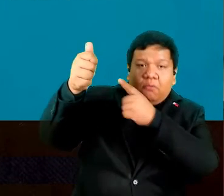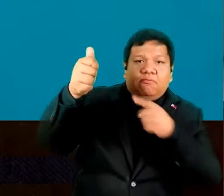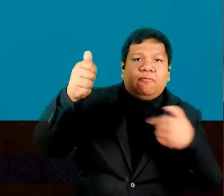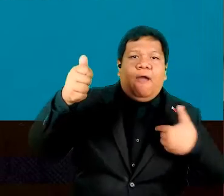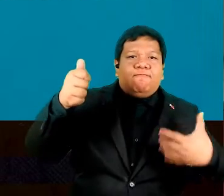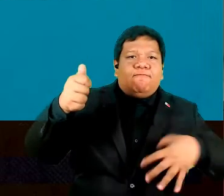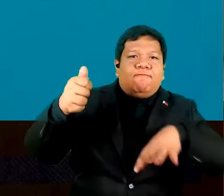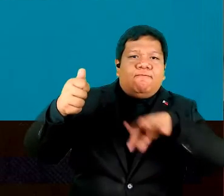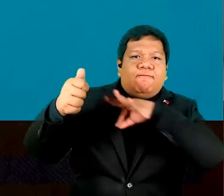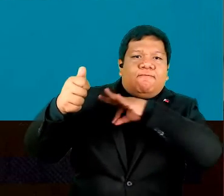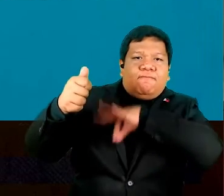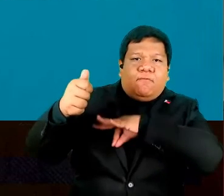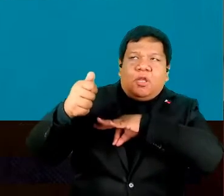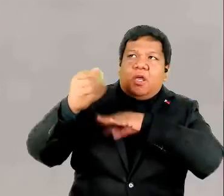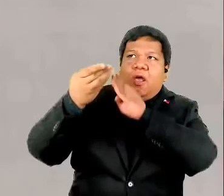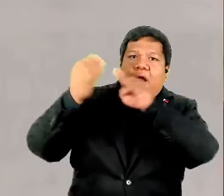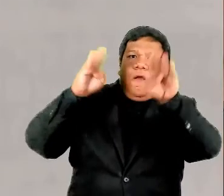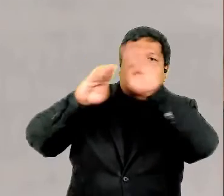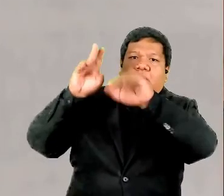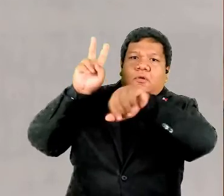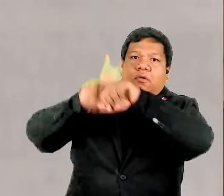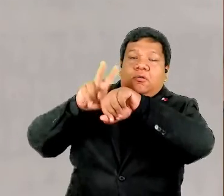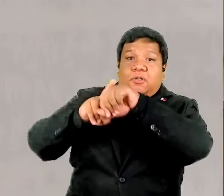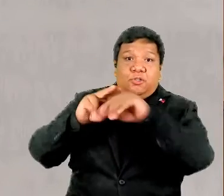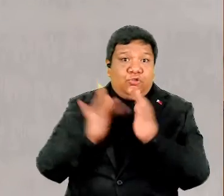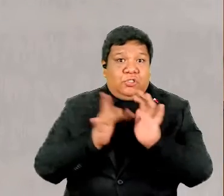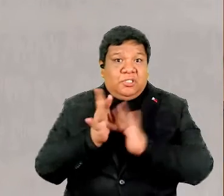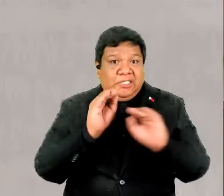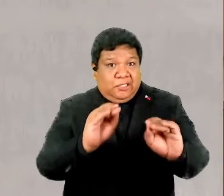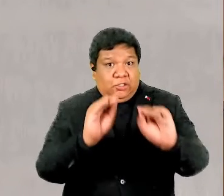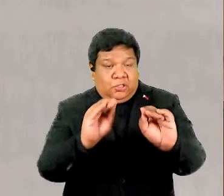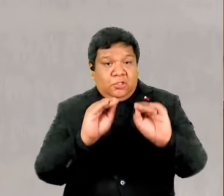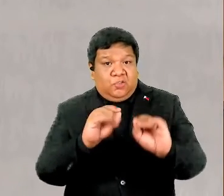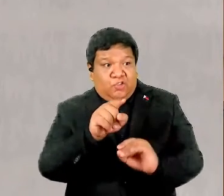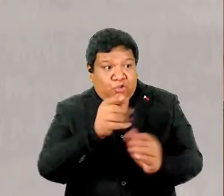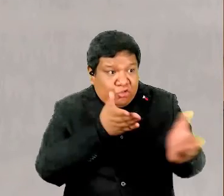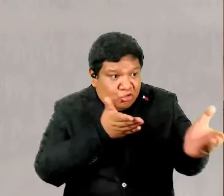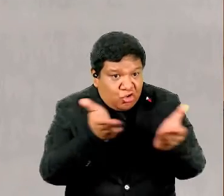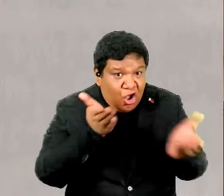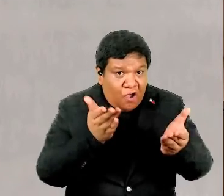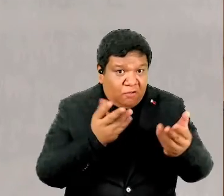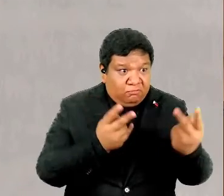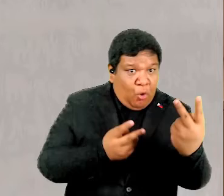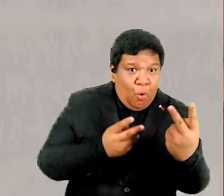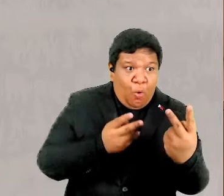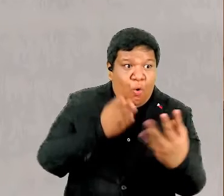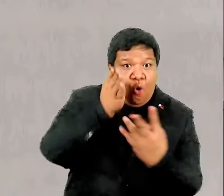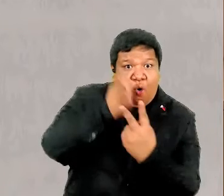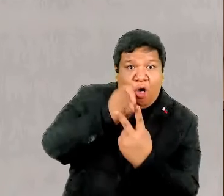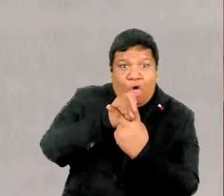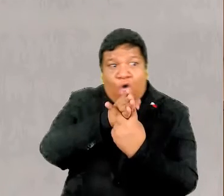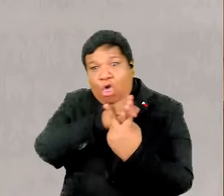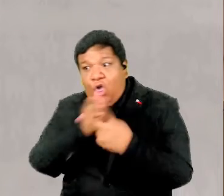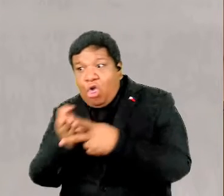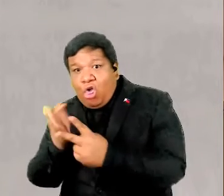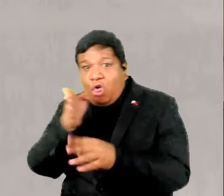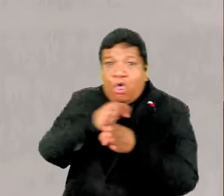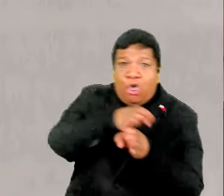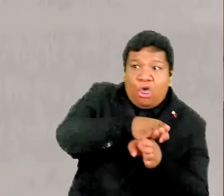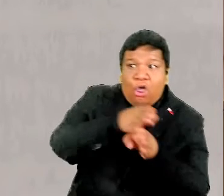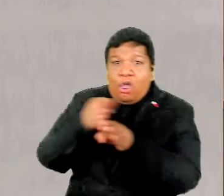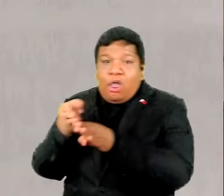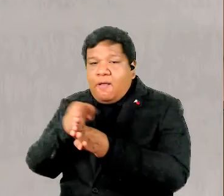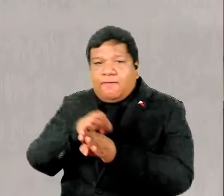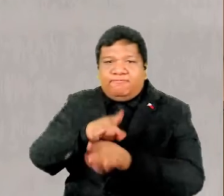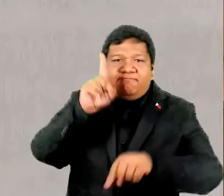Jesus continues to teach, "No one can serve two masters, for either he will hate the one and love the other, or else he will be loyal to the